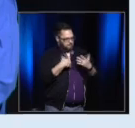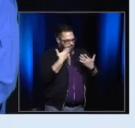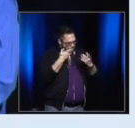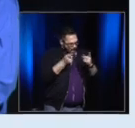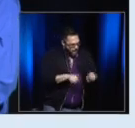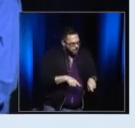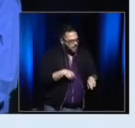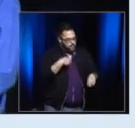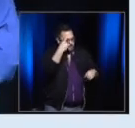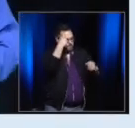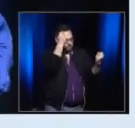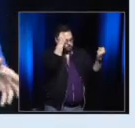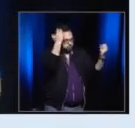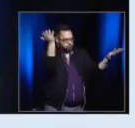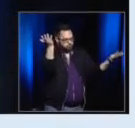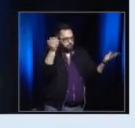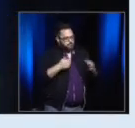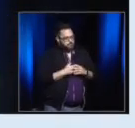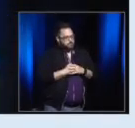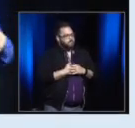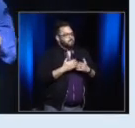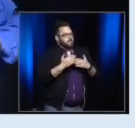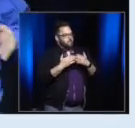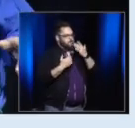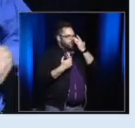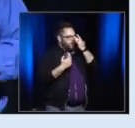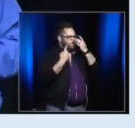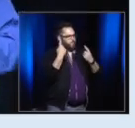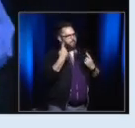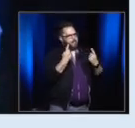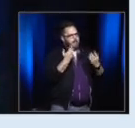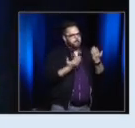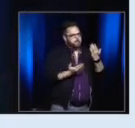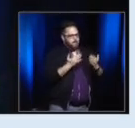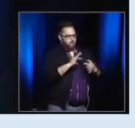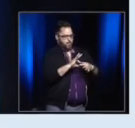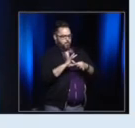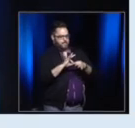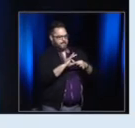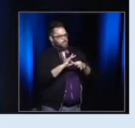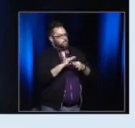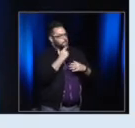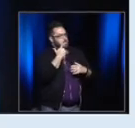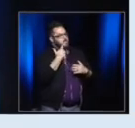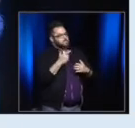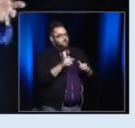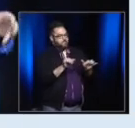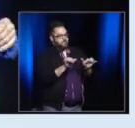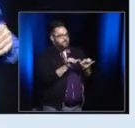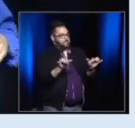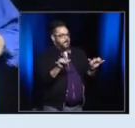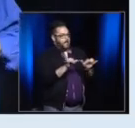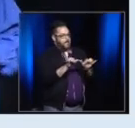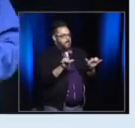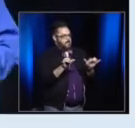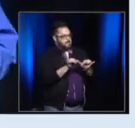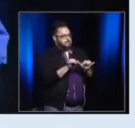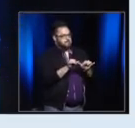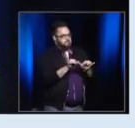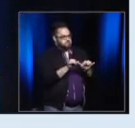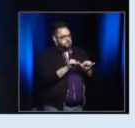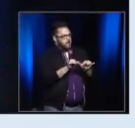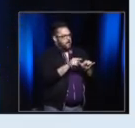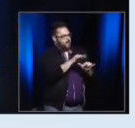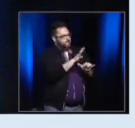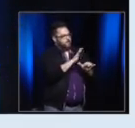very exciting. So we were thinking that maybe there'd be a relationship between the size of the second-order alliances and the